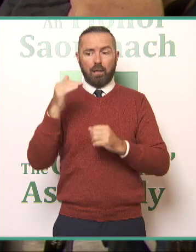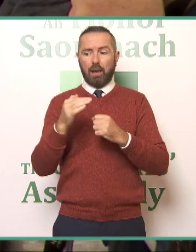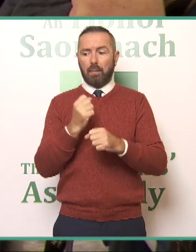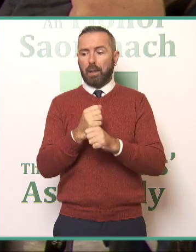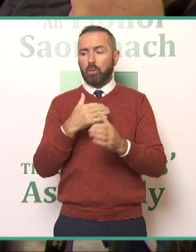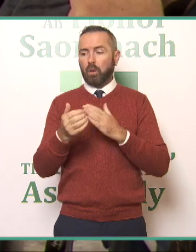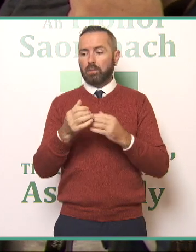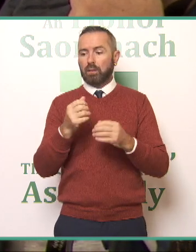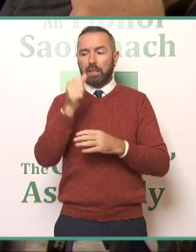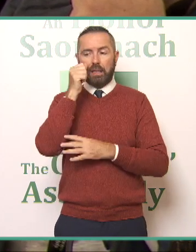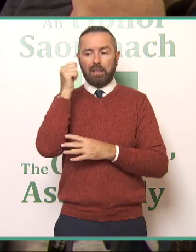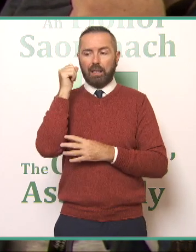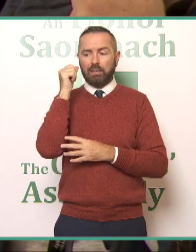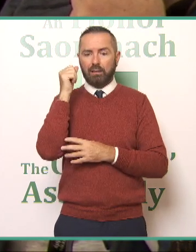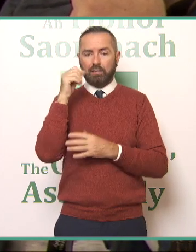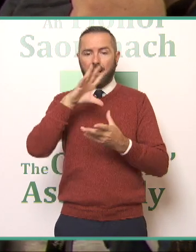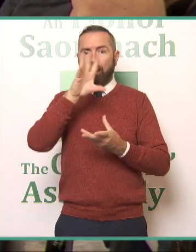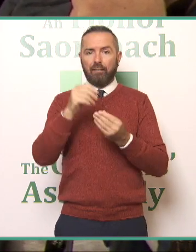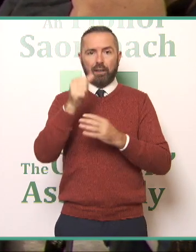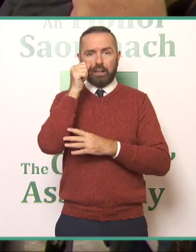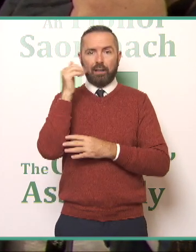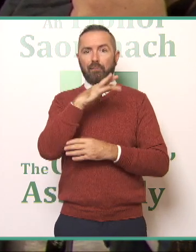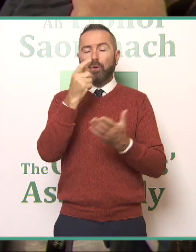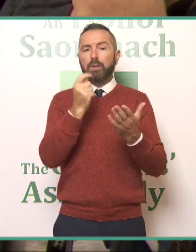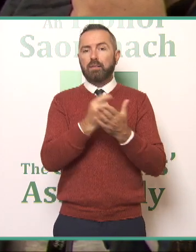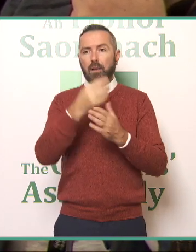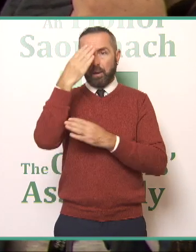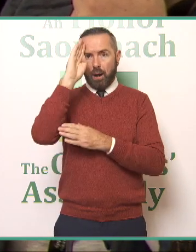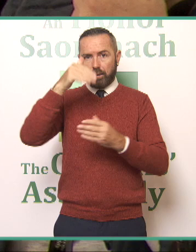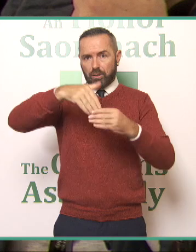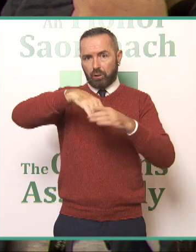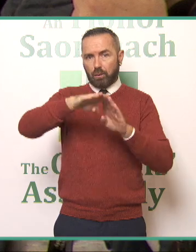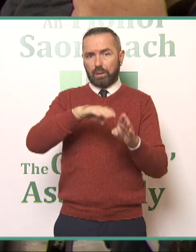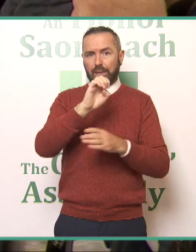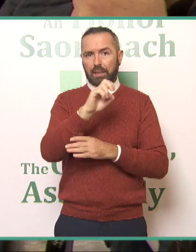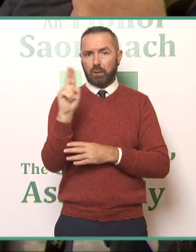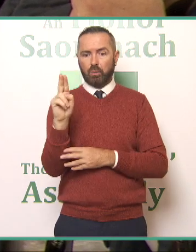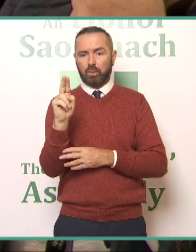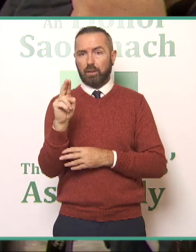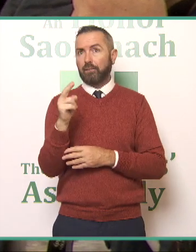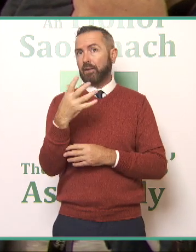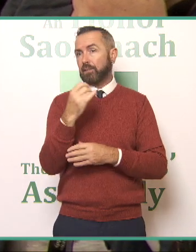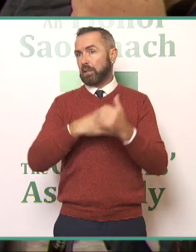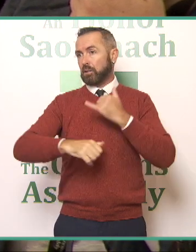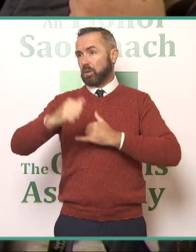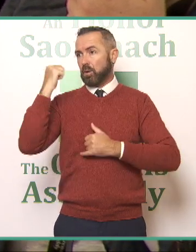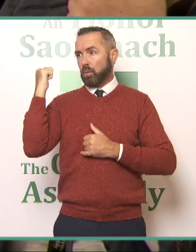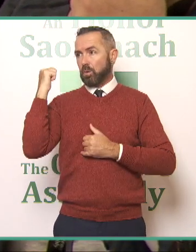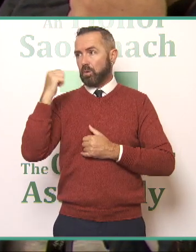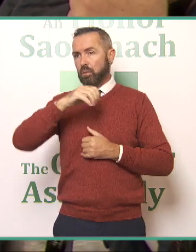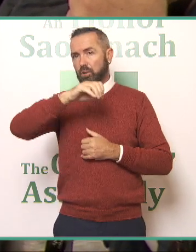all during yesterday, from the time that Ireland joined the European Community, which is nearly 50 years ago,